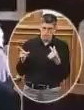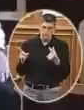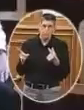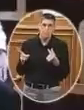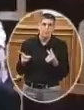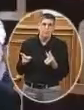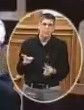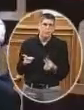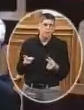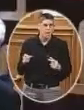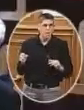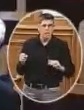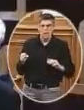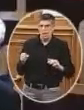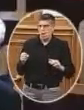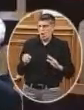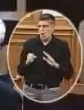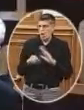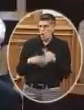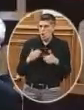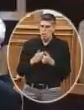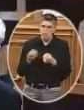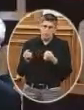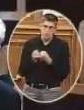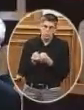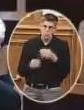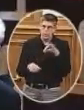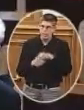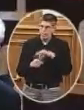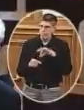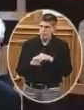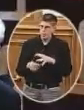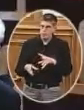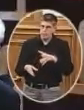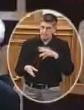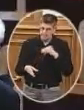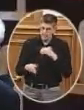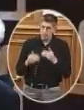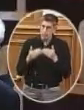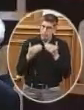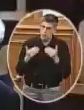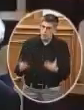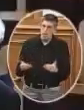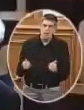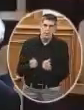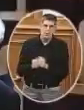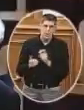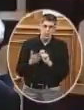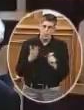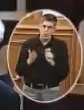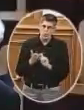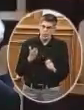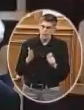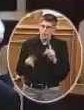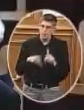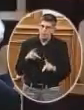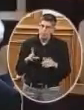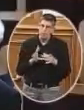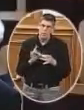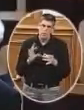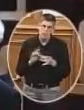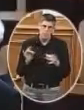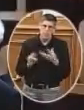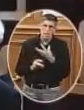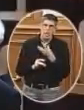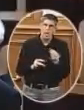a unanimous vote to accept and move forward the written public comment, plus summarizing